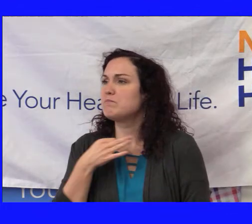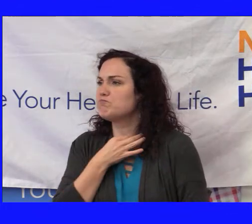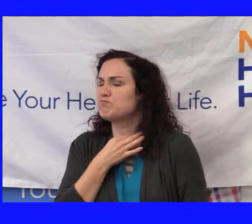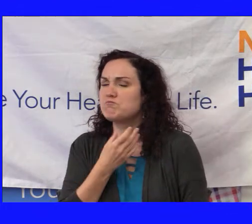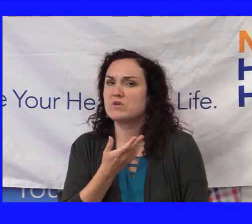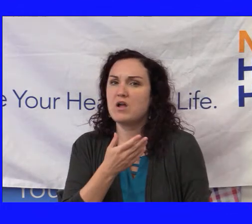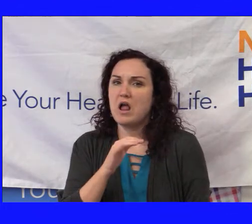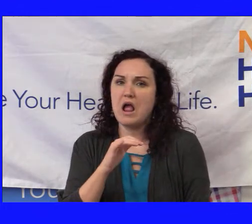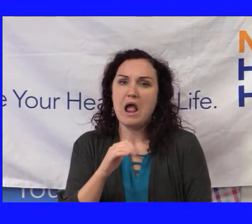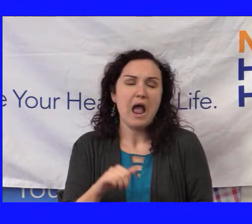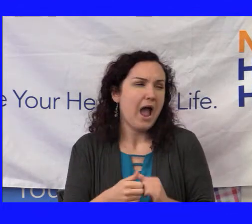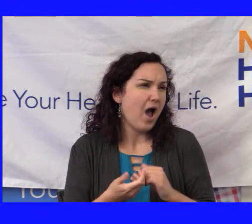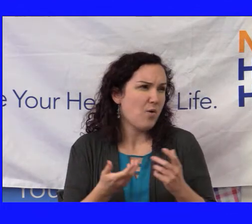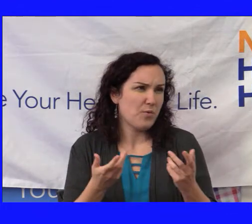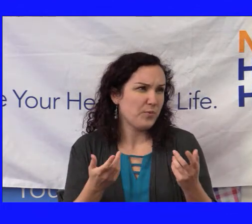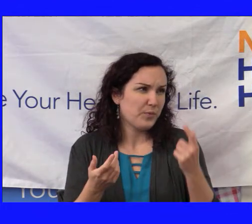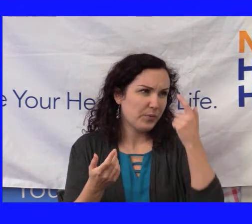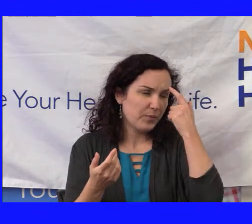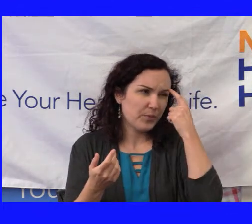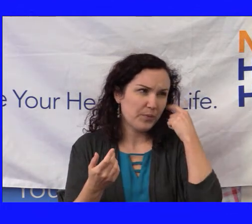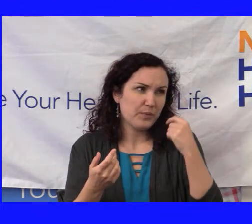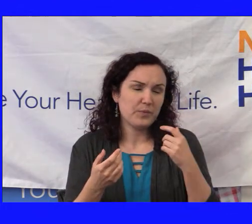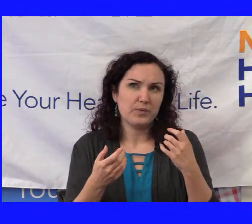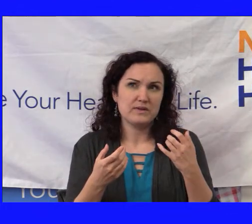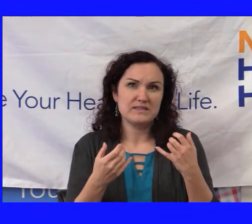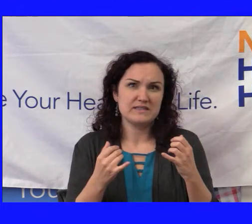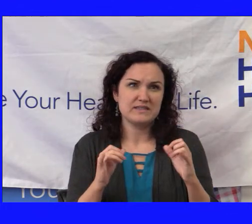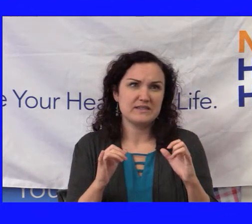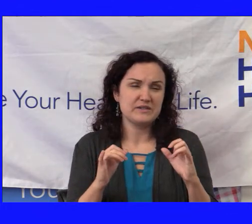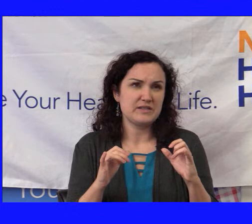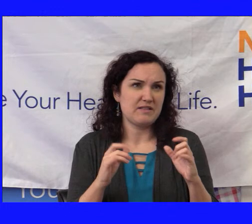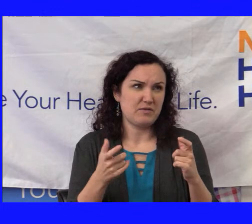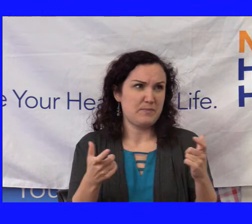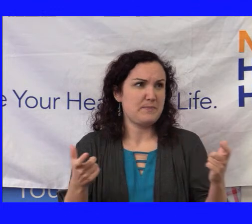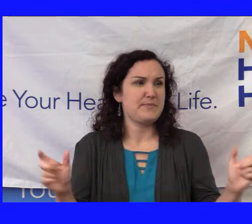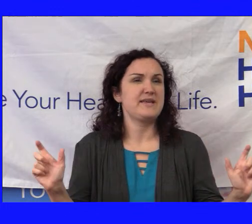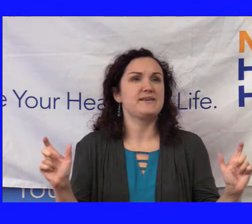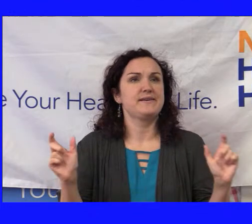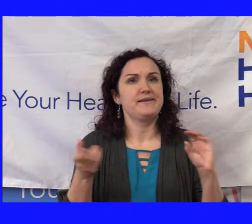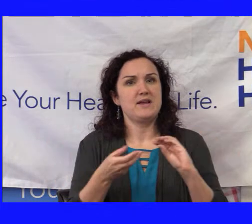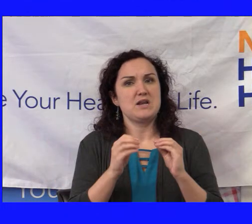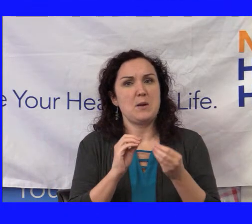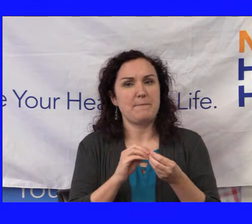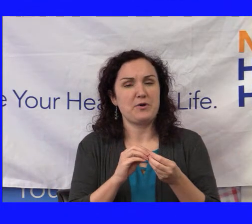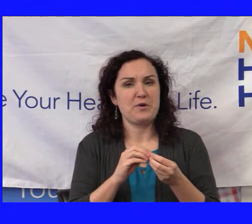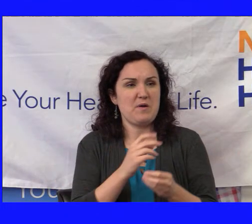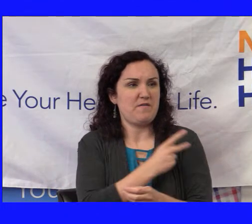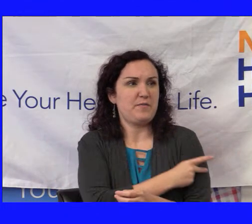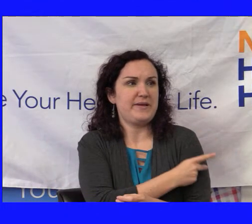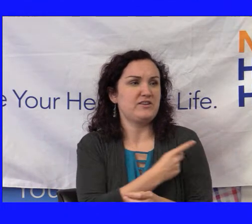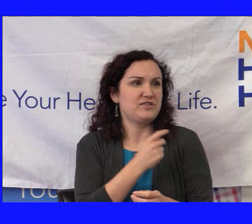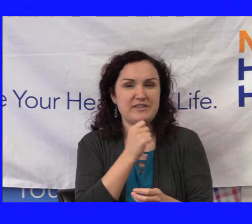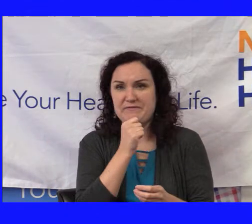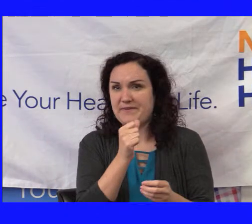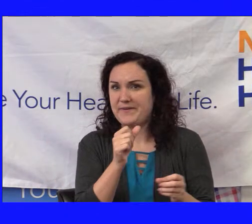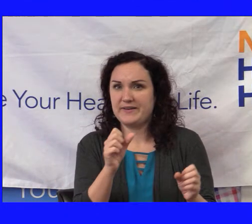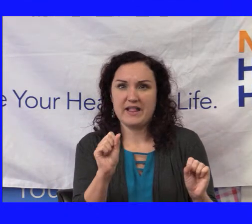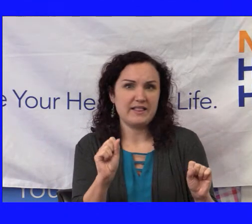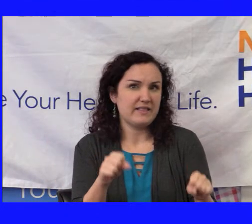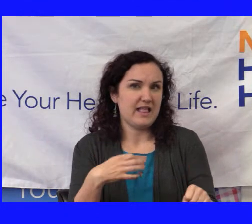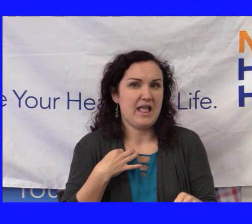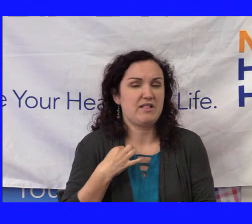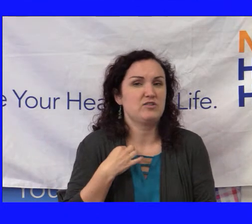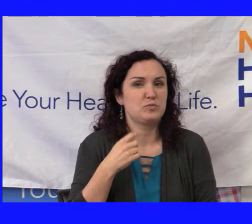have so many, a significant number of uninsured patients that aren't eligible for New